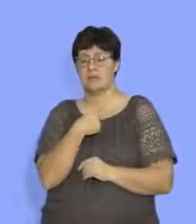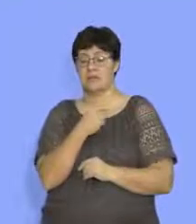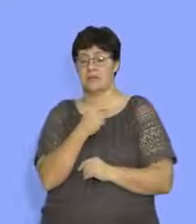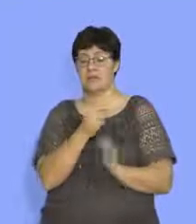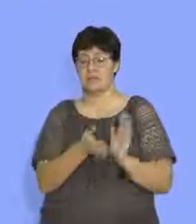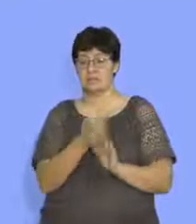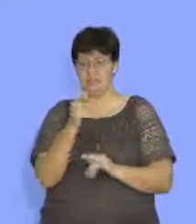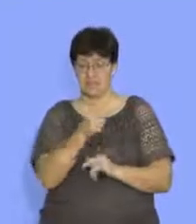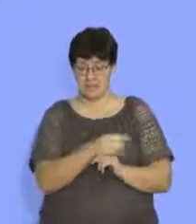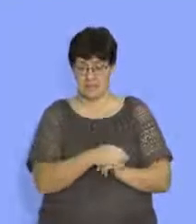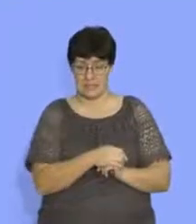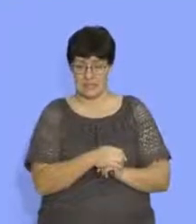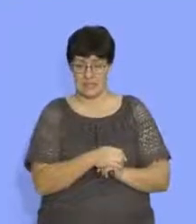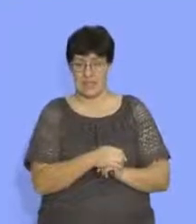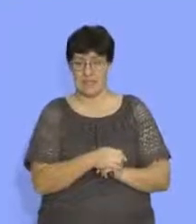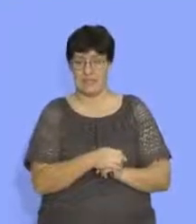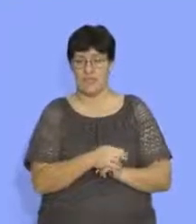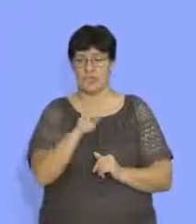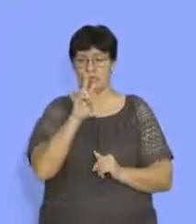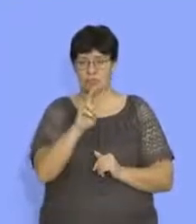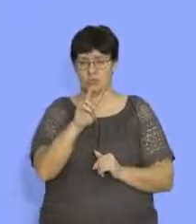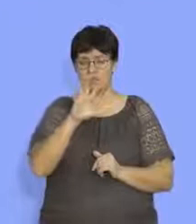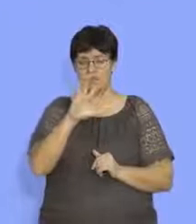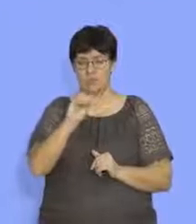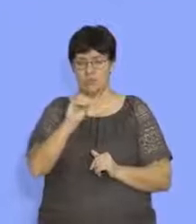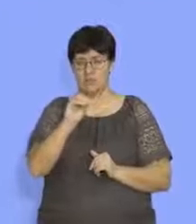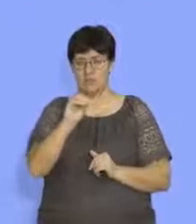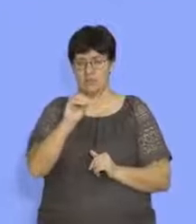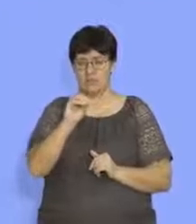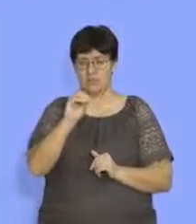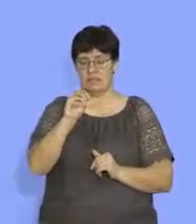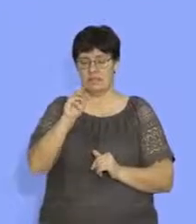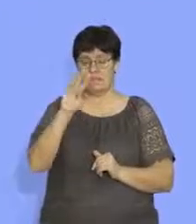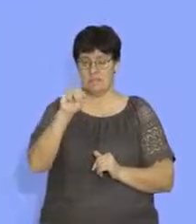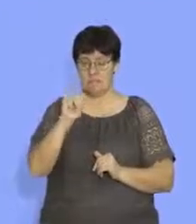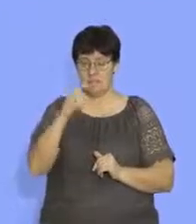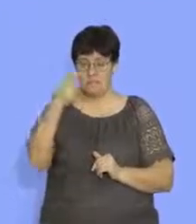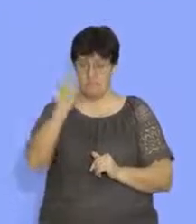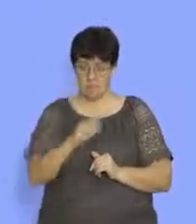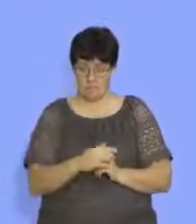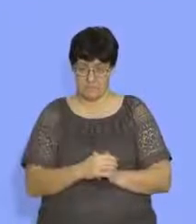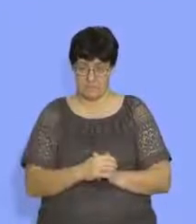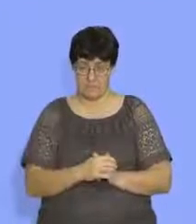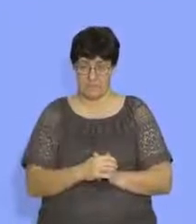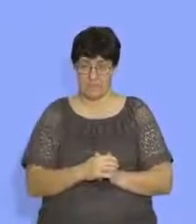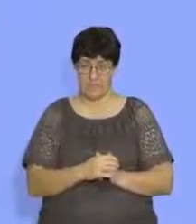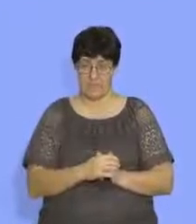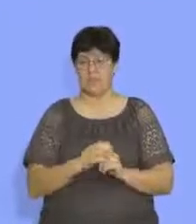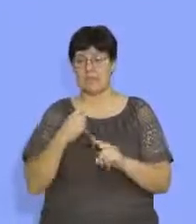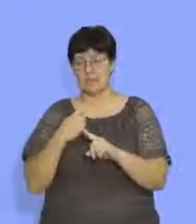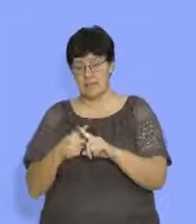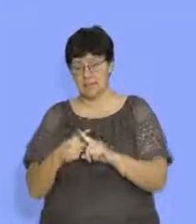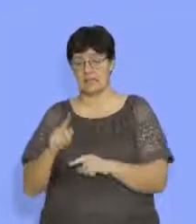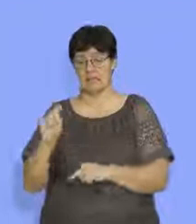speed of jet number 1, where is it again, is 250. I will use that one. So this is